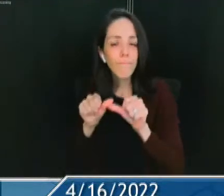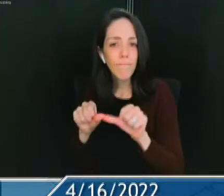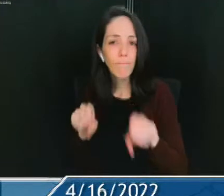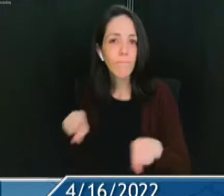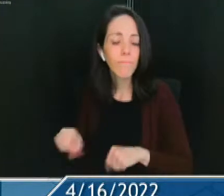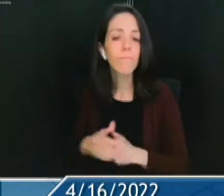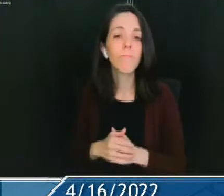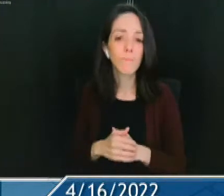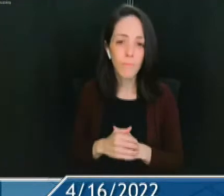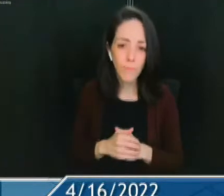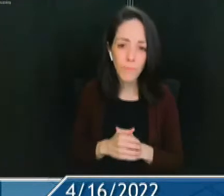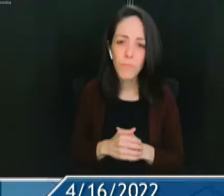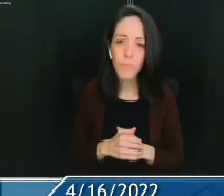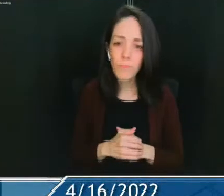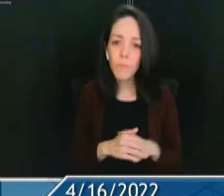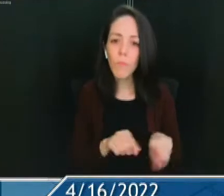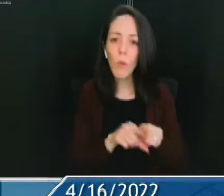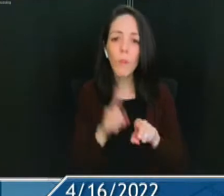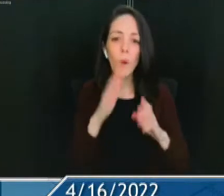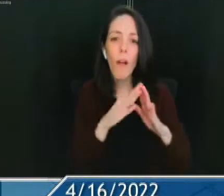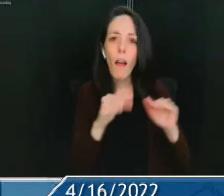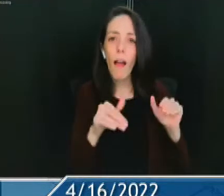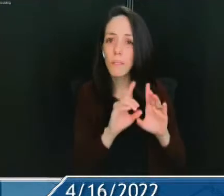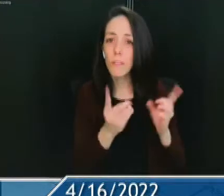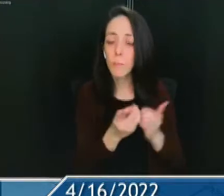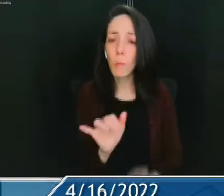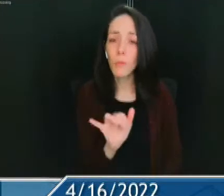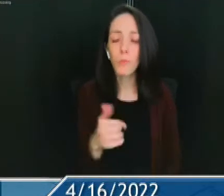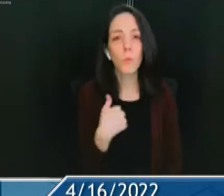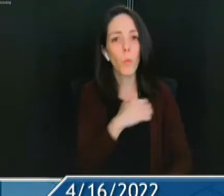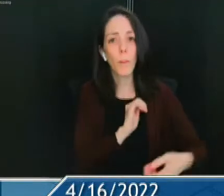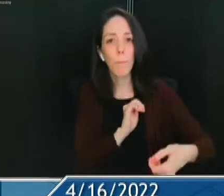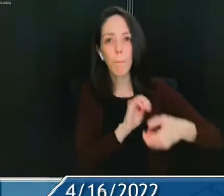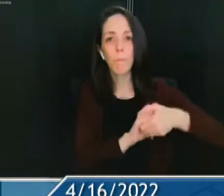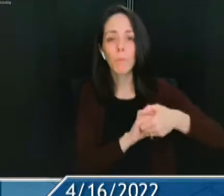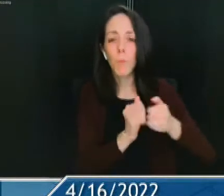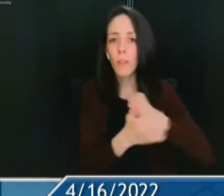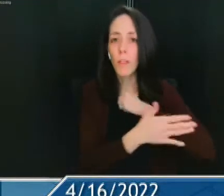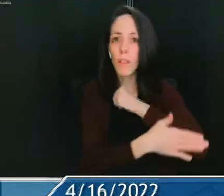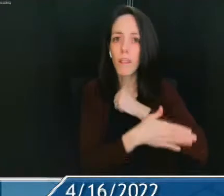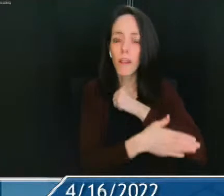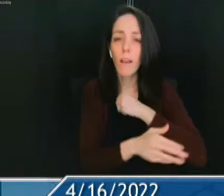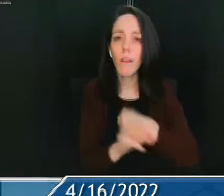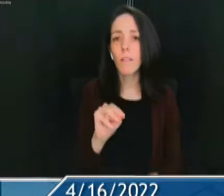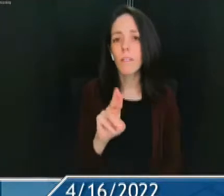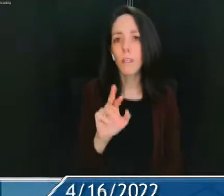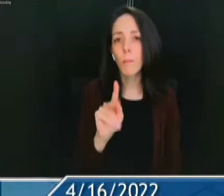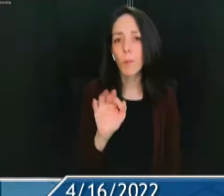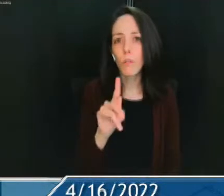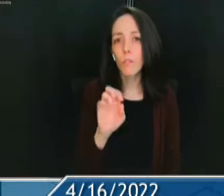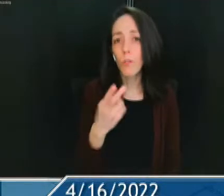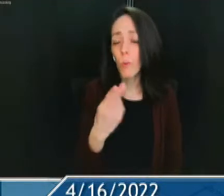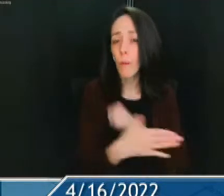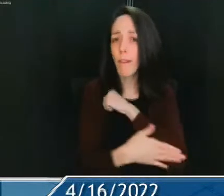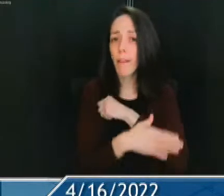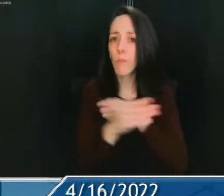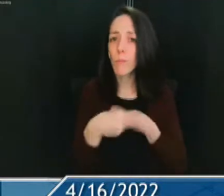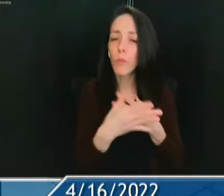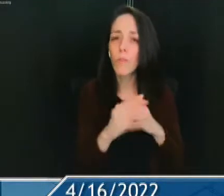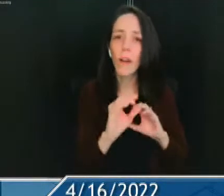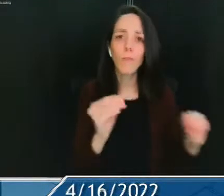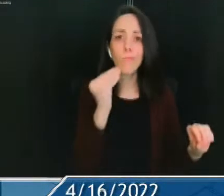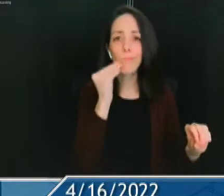and Civic Life, as well as the Housing Bureau. And we are partners with the county of Multnomah County to provide homeless